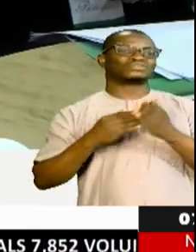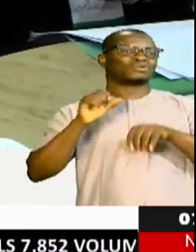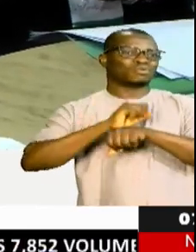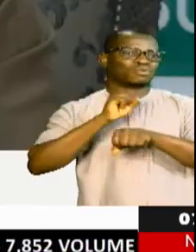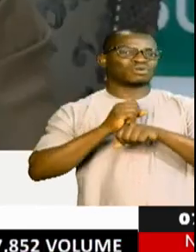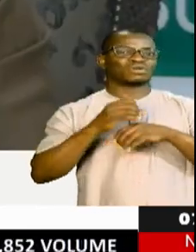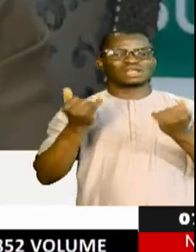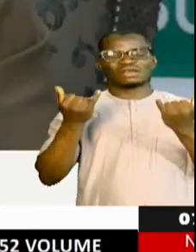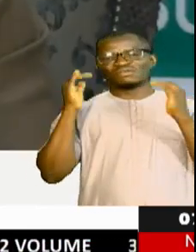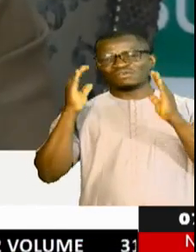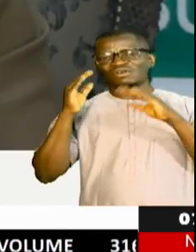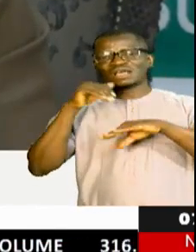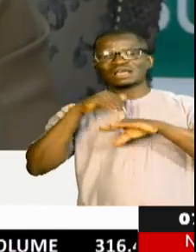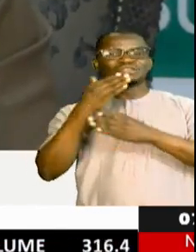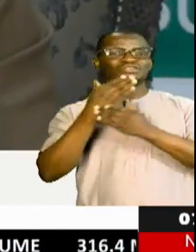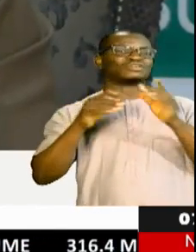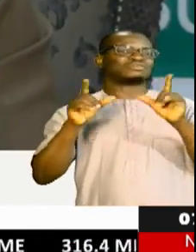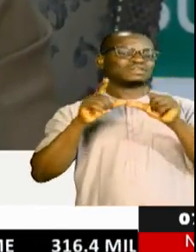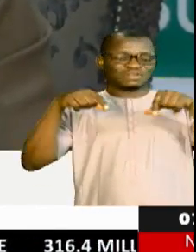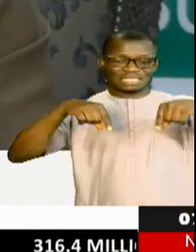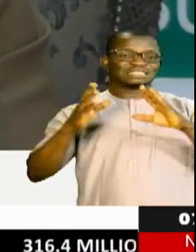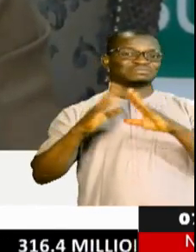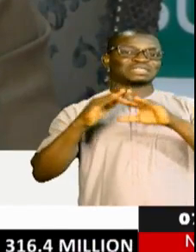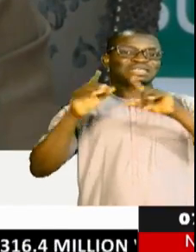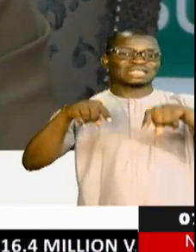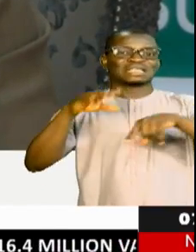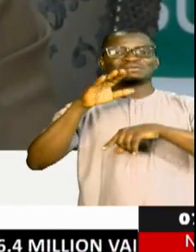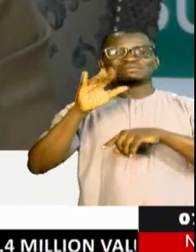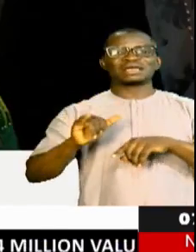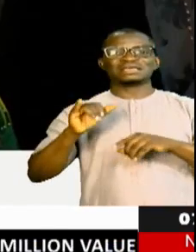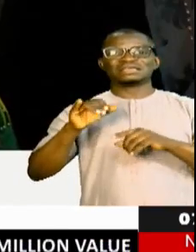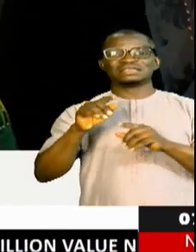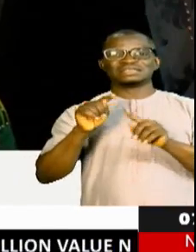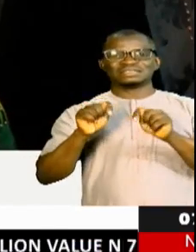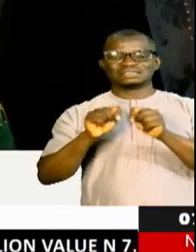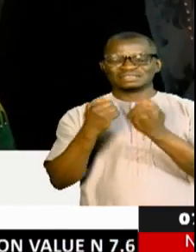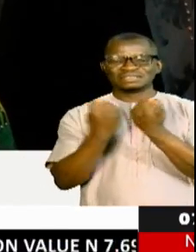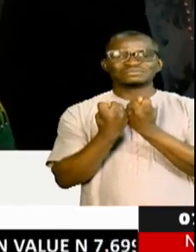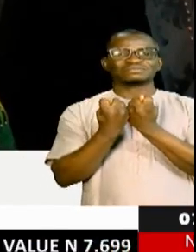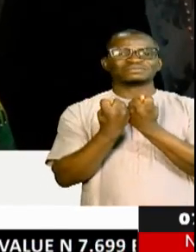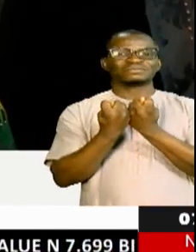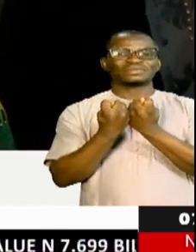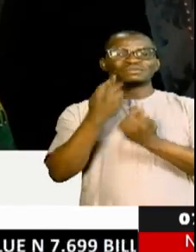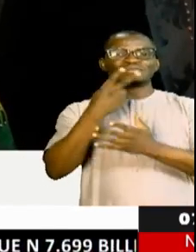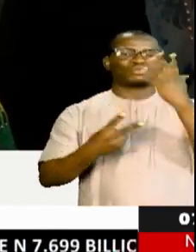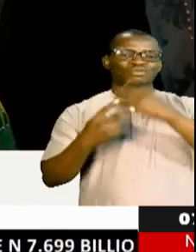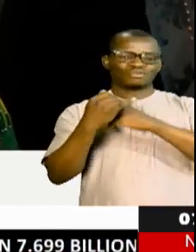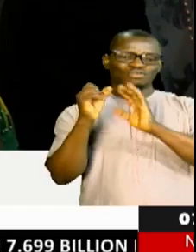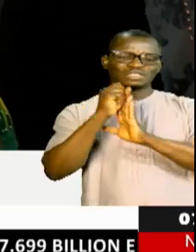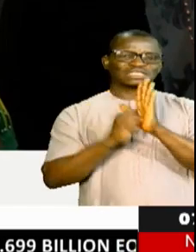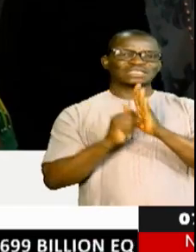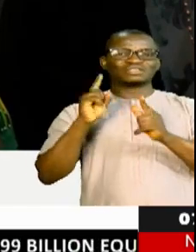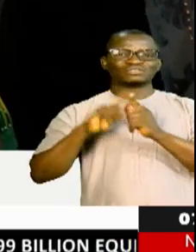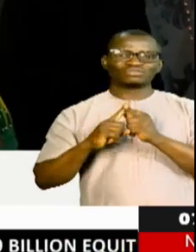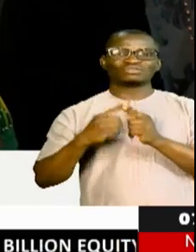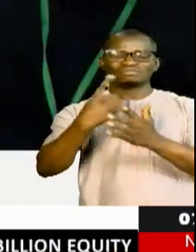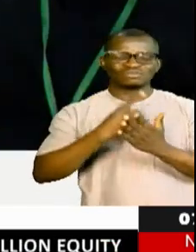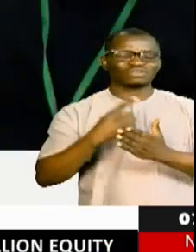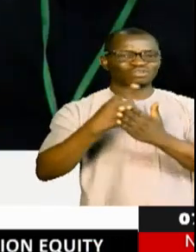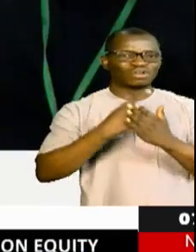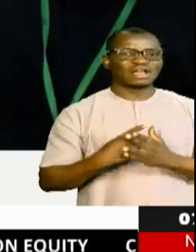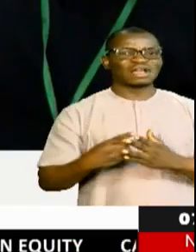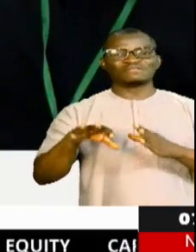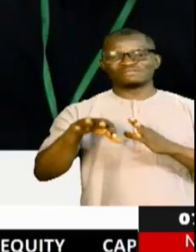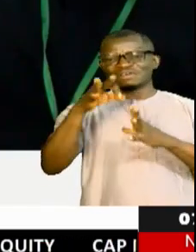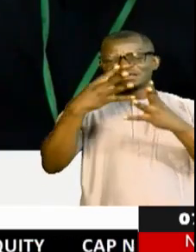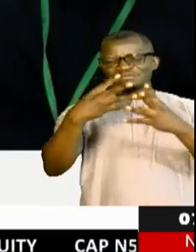tracing have been laid. This meeting, attended by delegations from both states, is to further advance discussion and iron out contentious